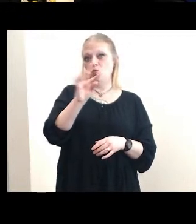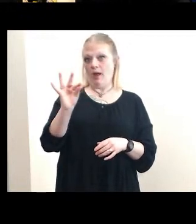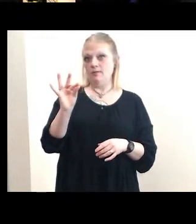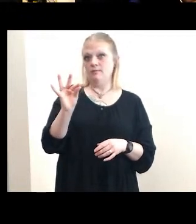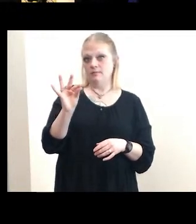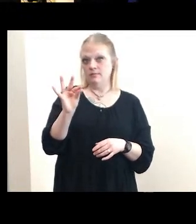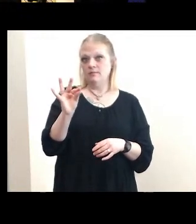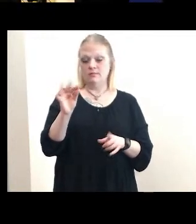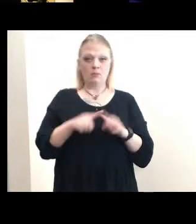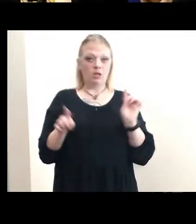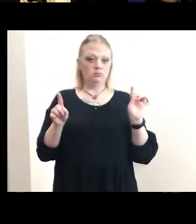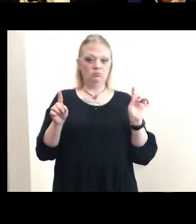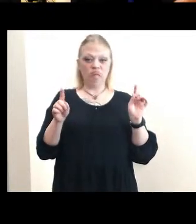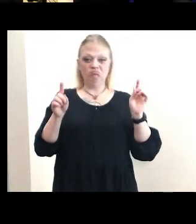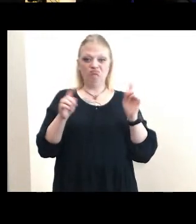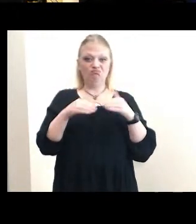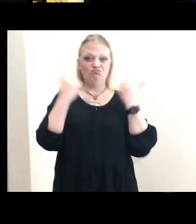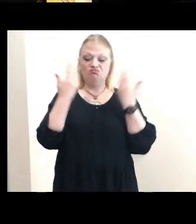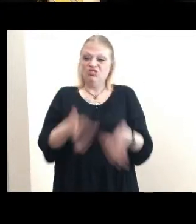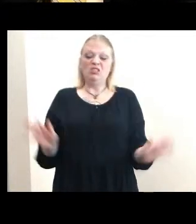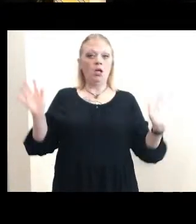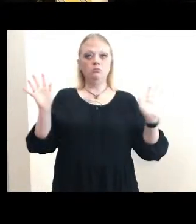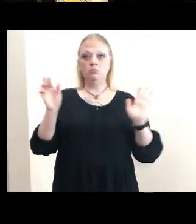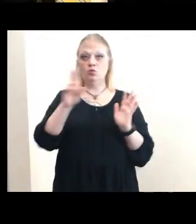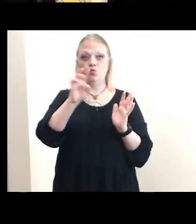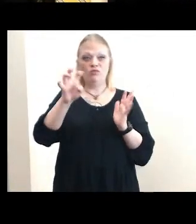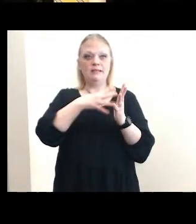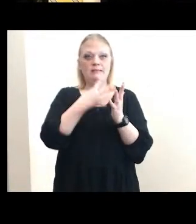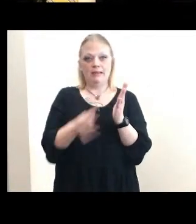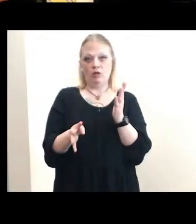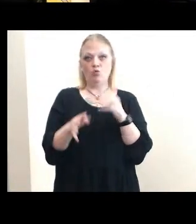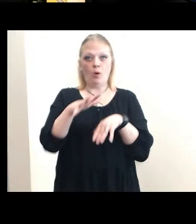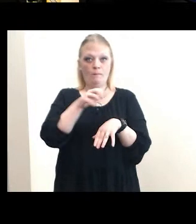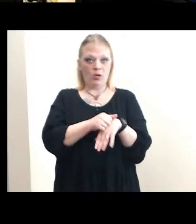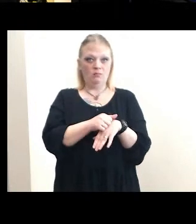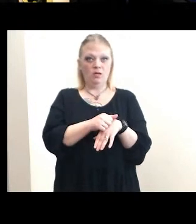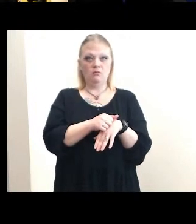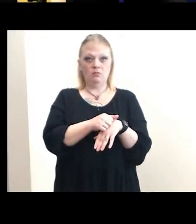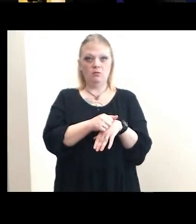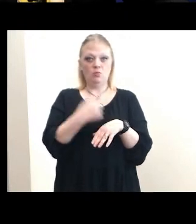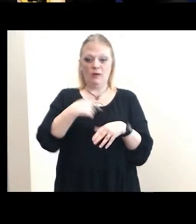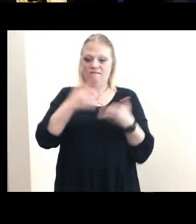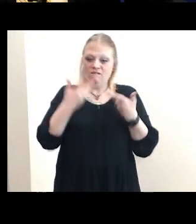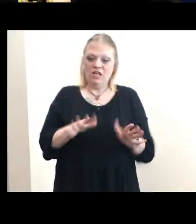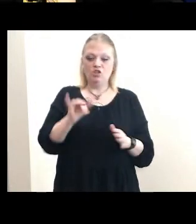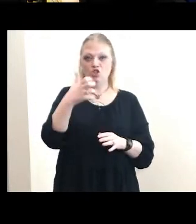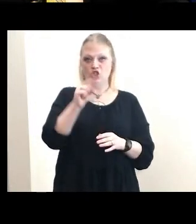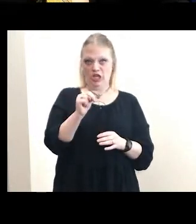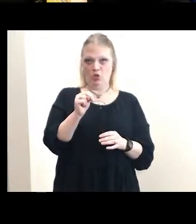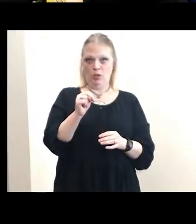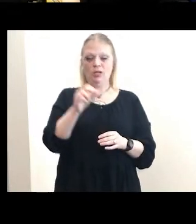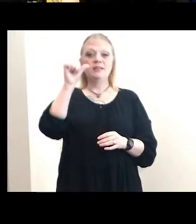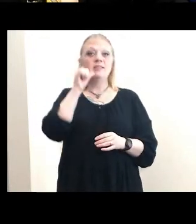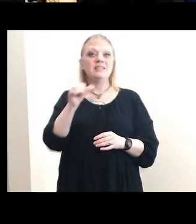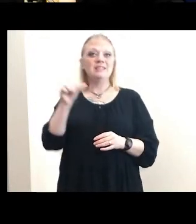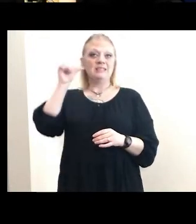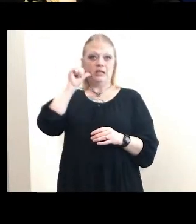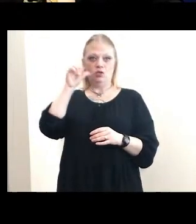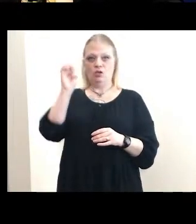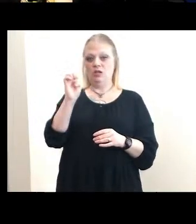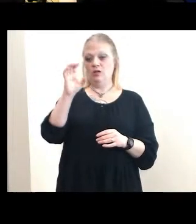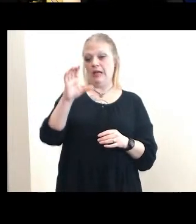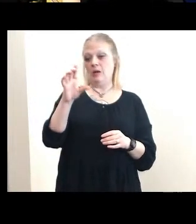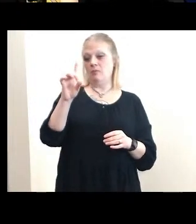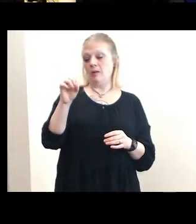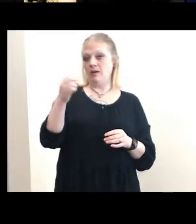716-858-2929, but we are done rescheduling the January canceled appointments. We got through the month of January. Yesterday, the Erie County Department of